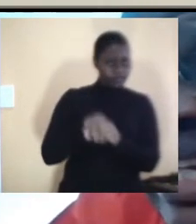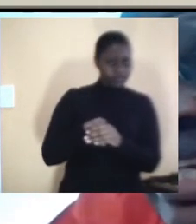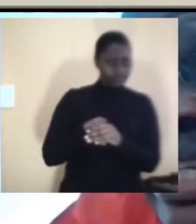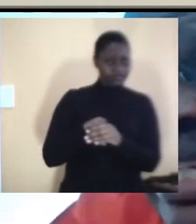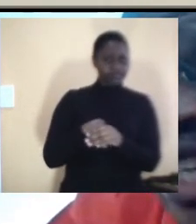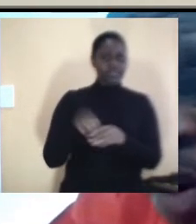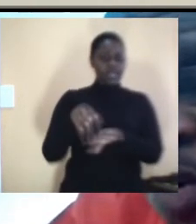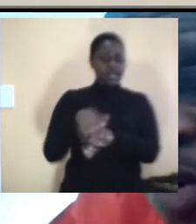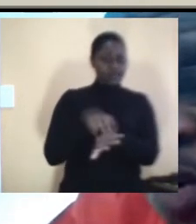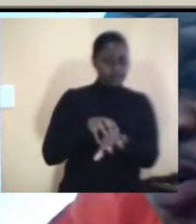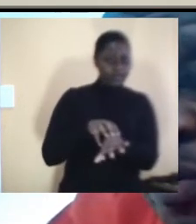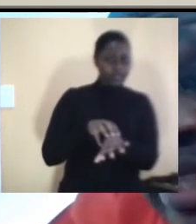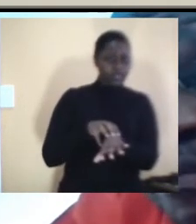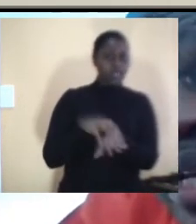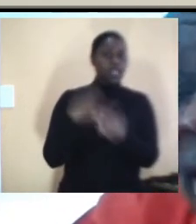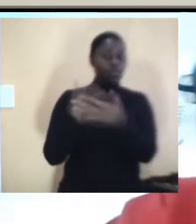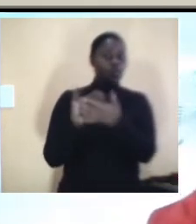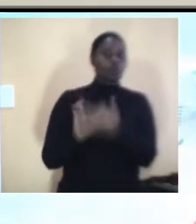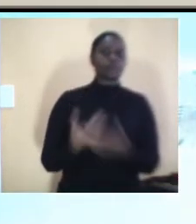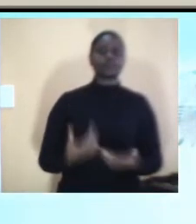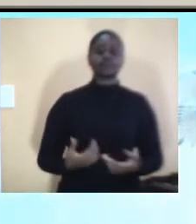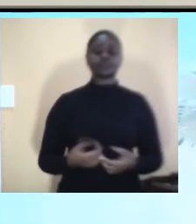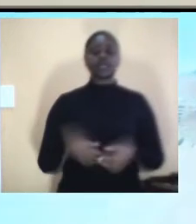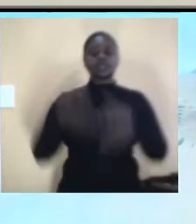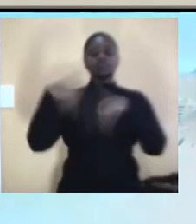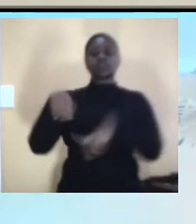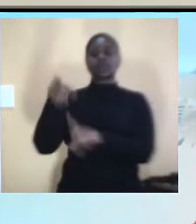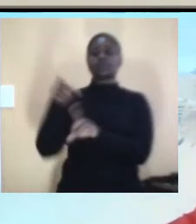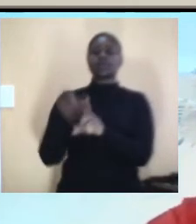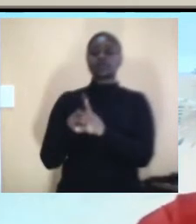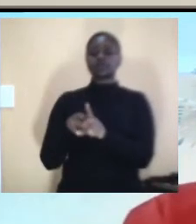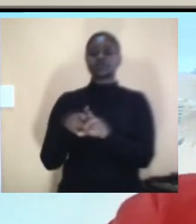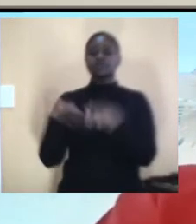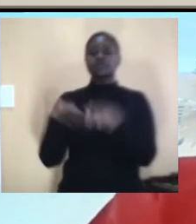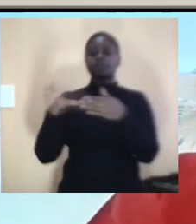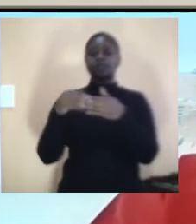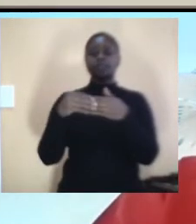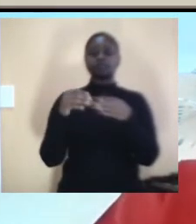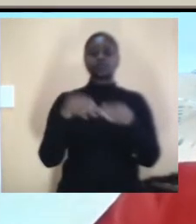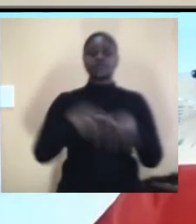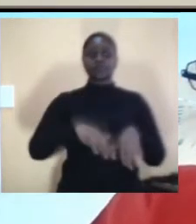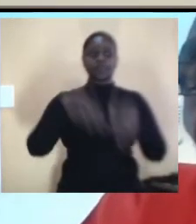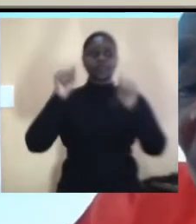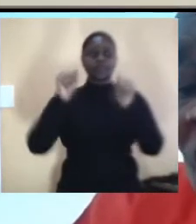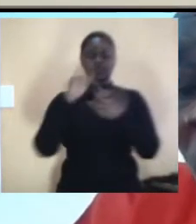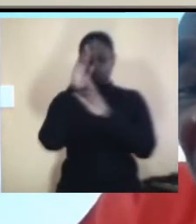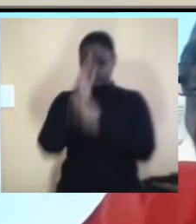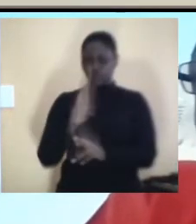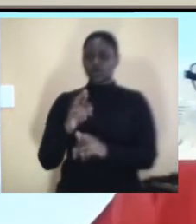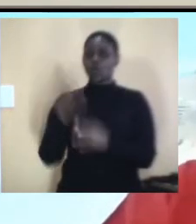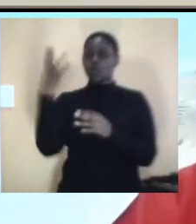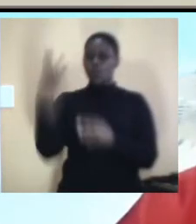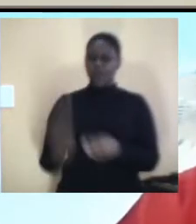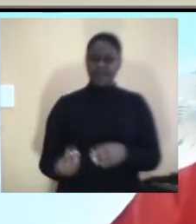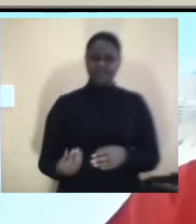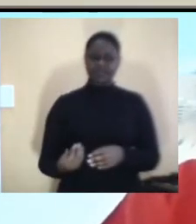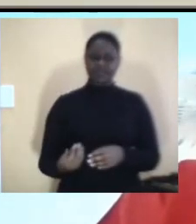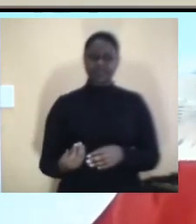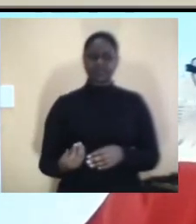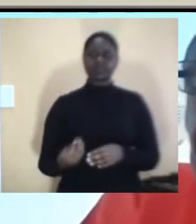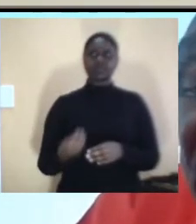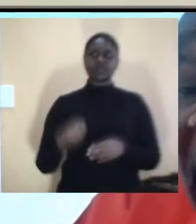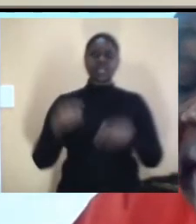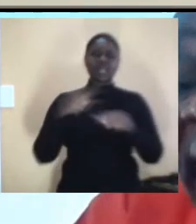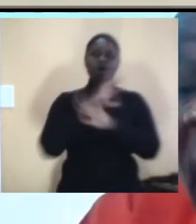the agri economy. Chairperson, namalungu onke parliament ahloniphekile, zikhona zonke nama ekhona onke